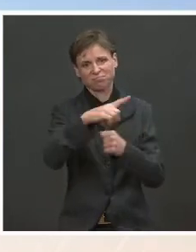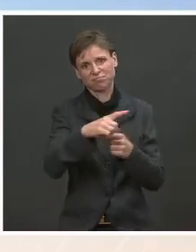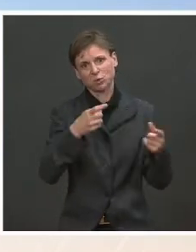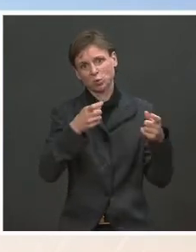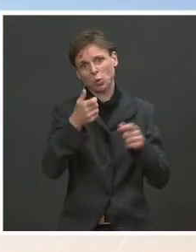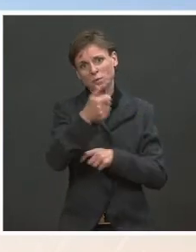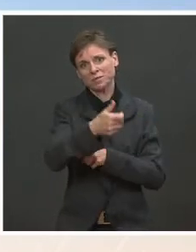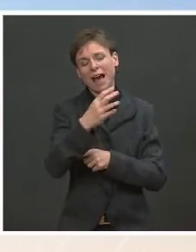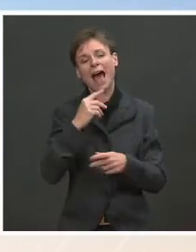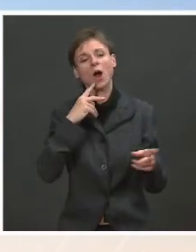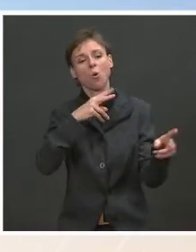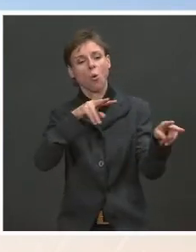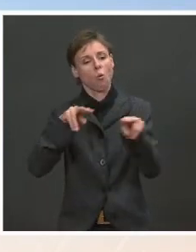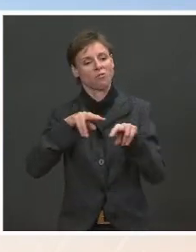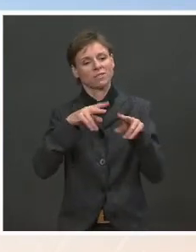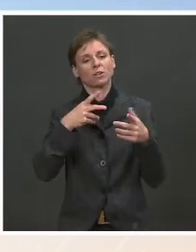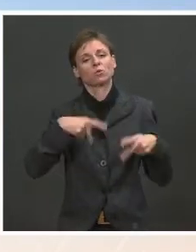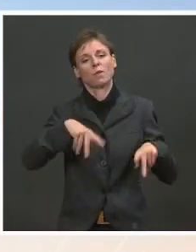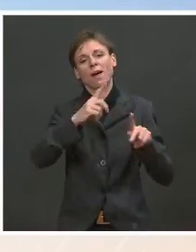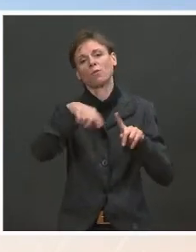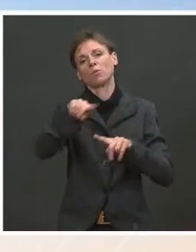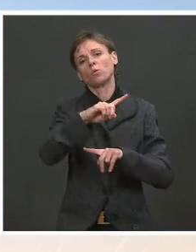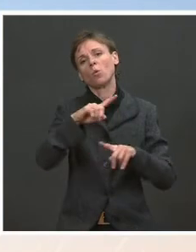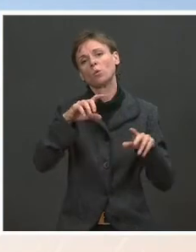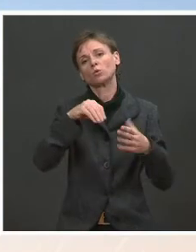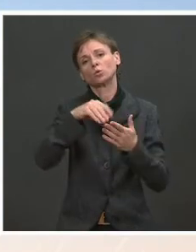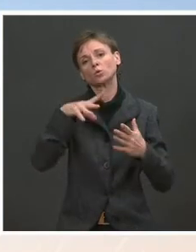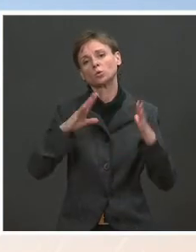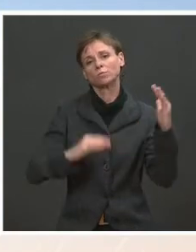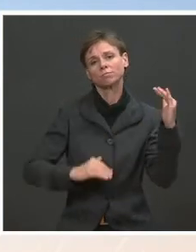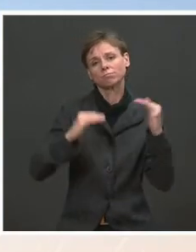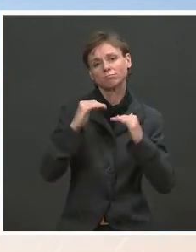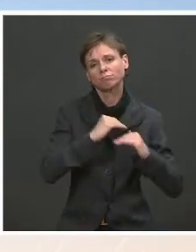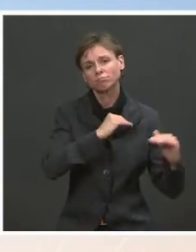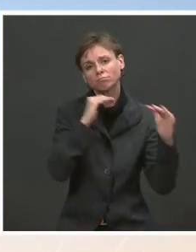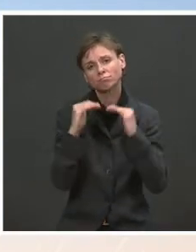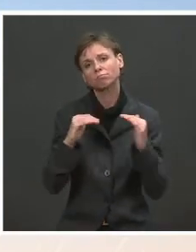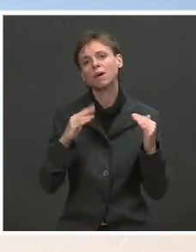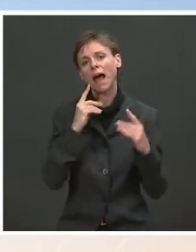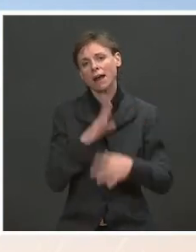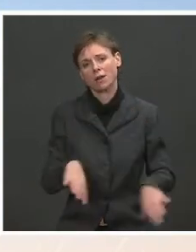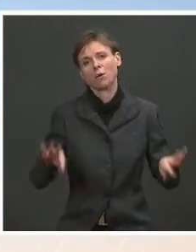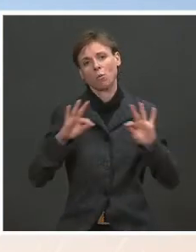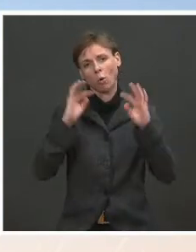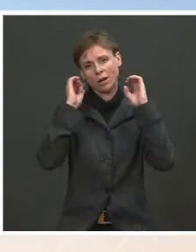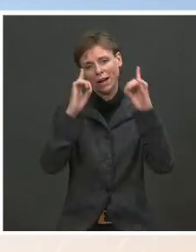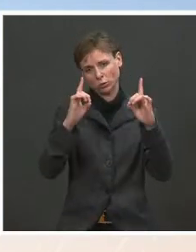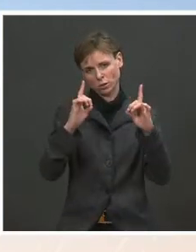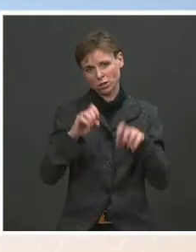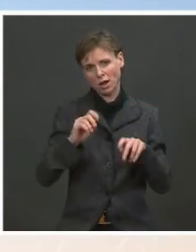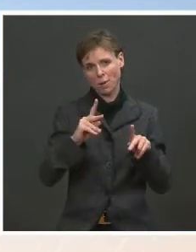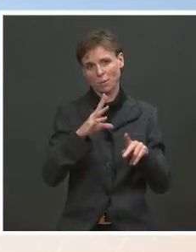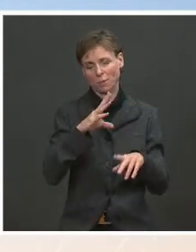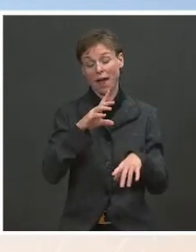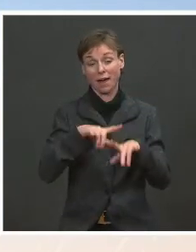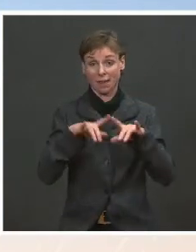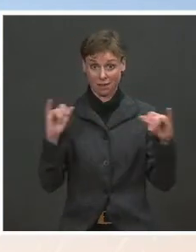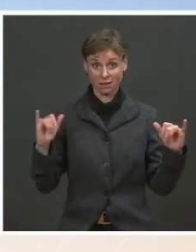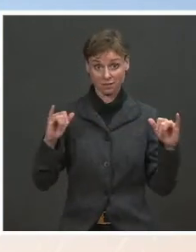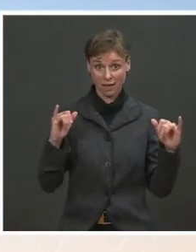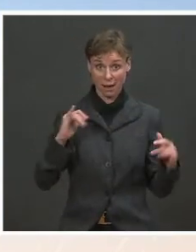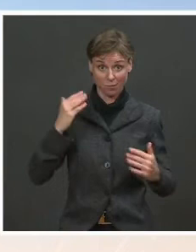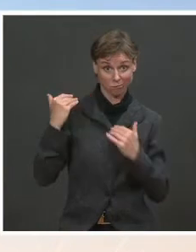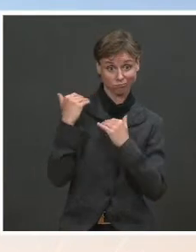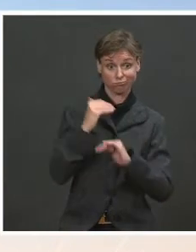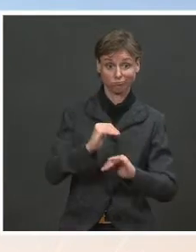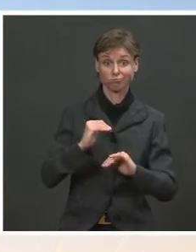and meaningful educational opportunities for students, while also prioritizing public health mitigation measures. Since it's his